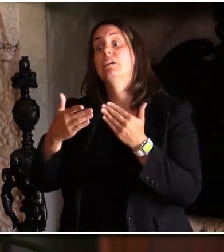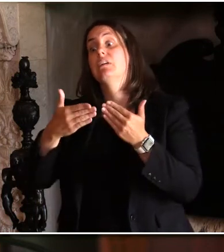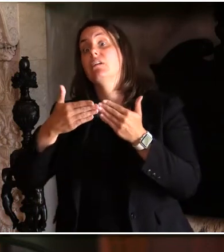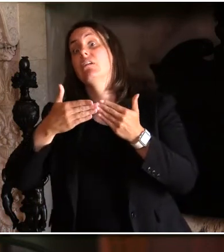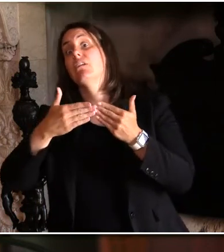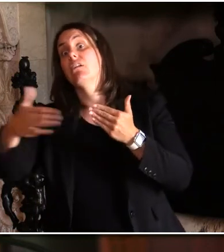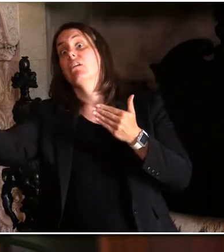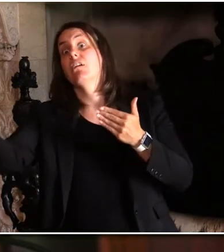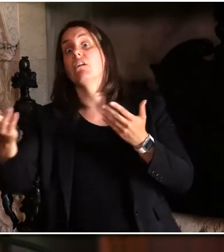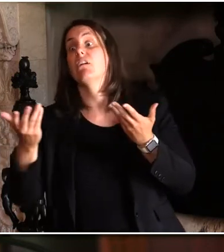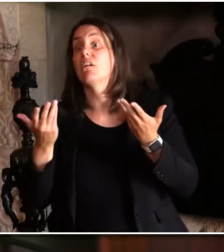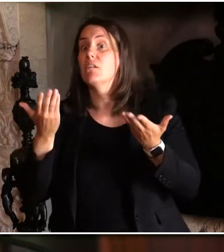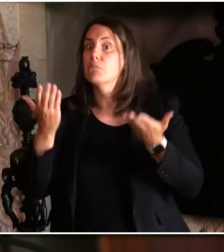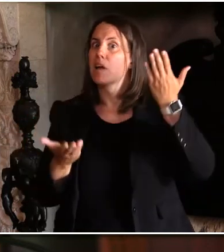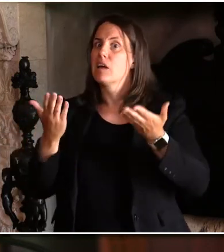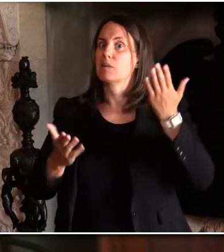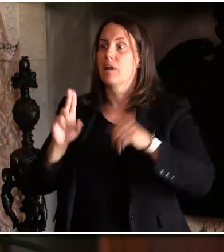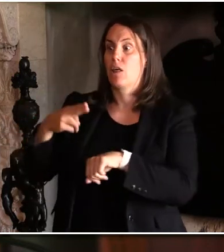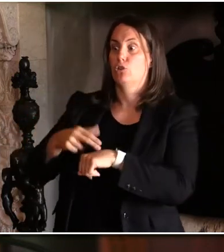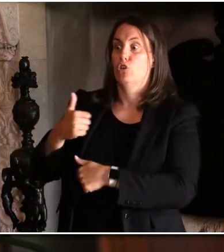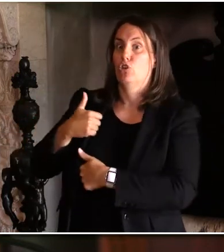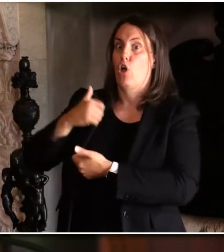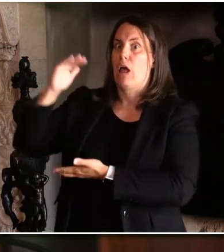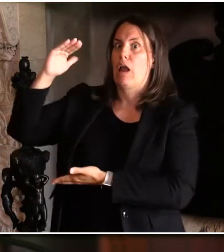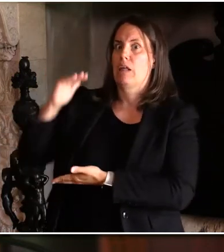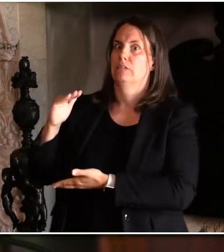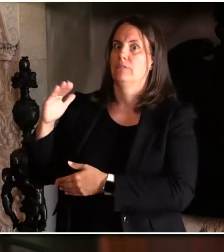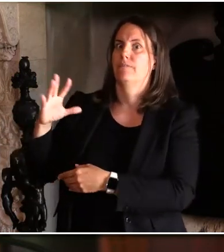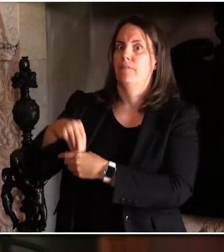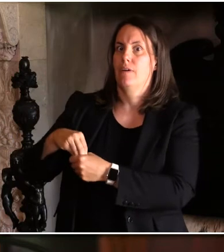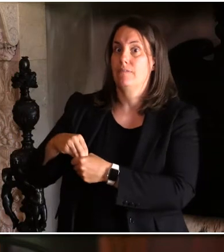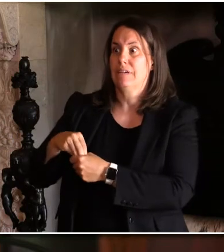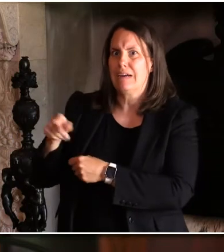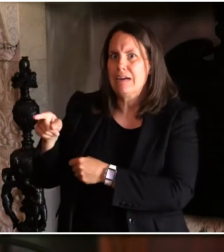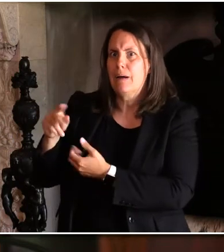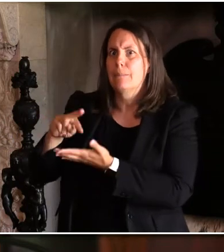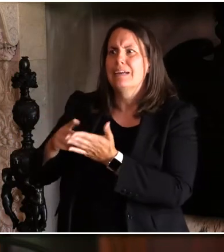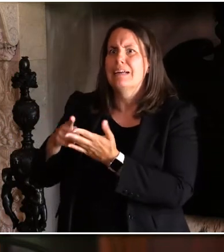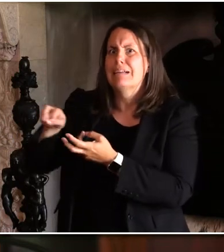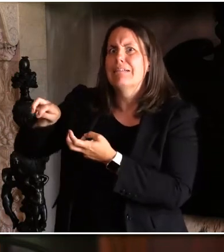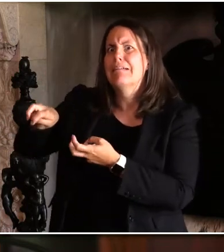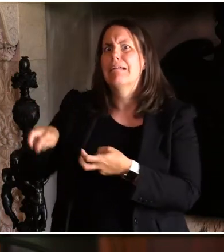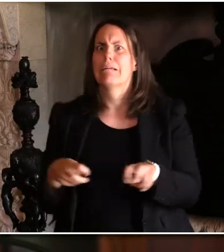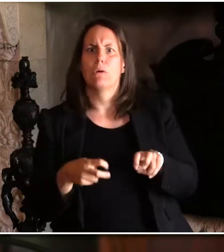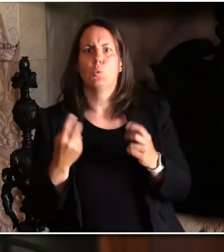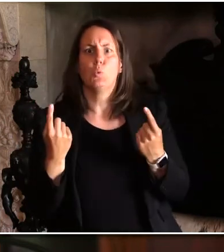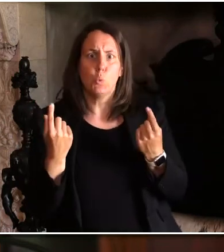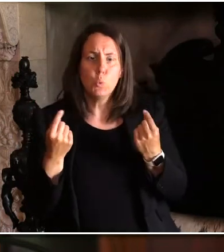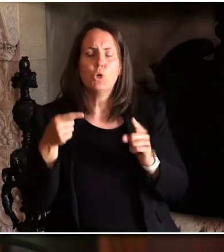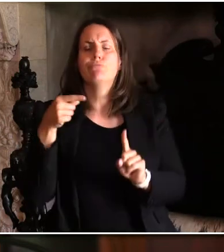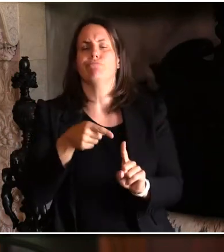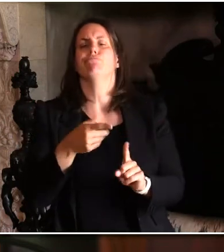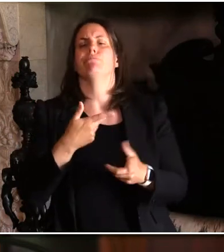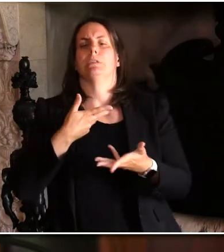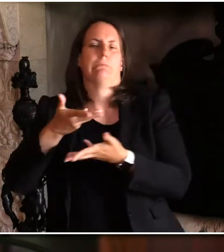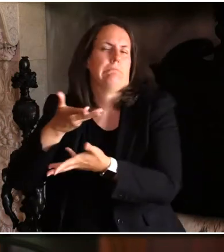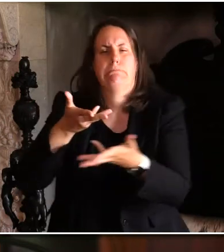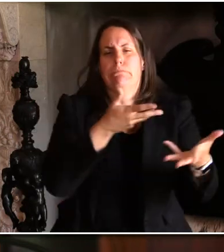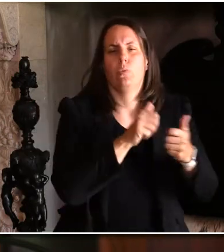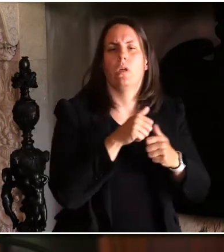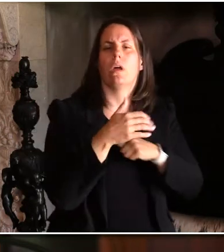very engaged with our local public health department partners as they make their plans for